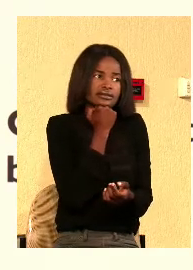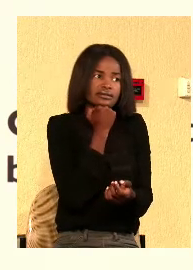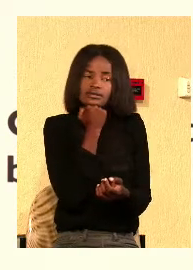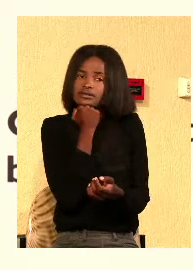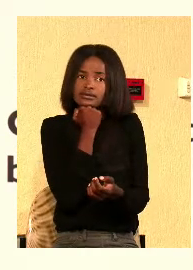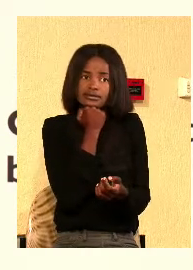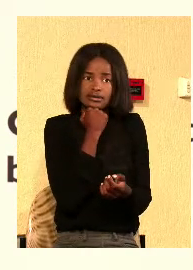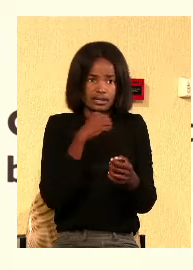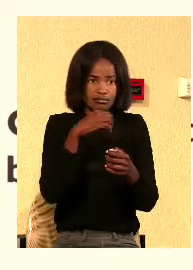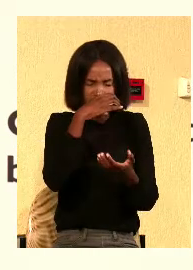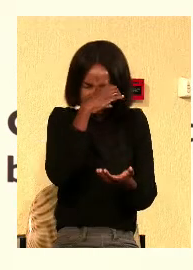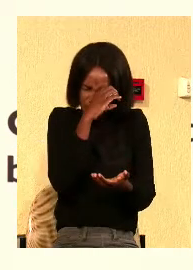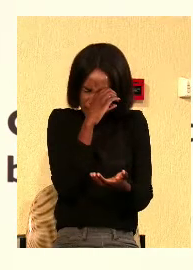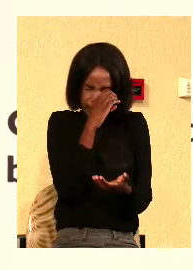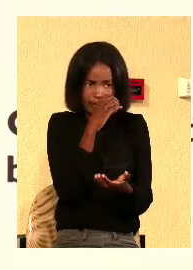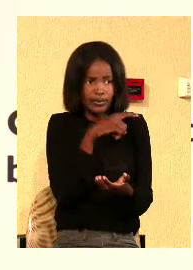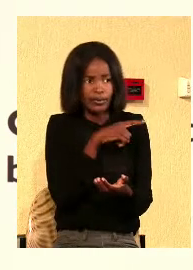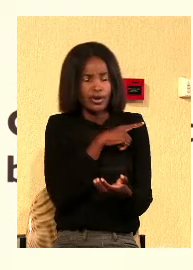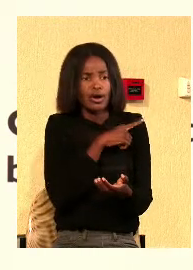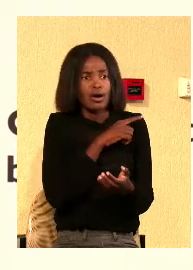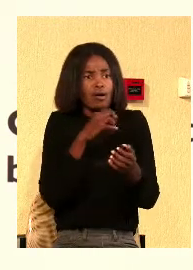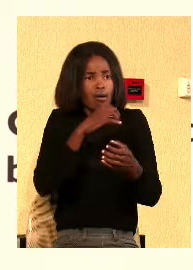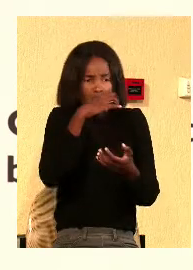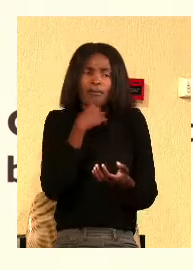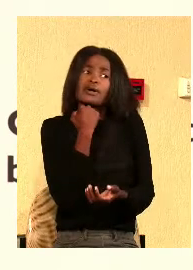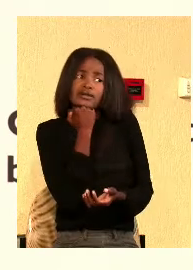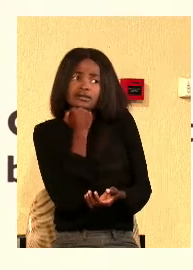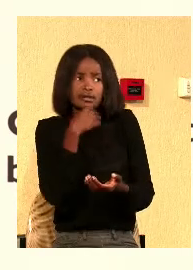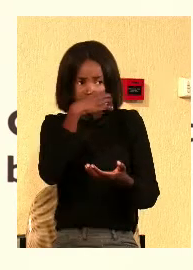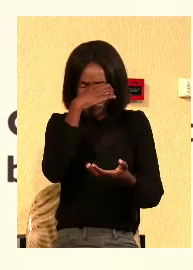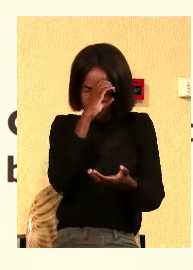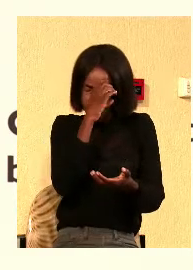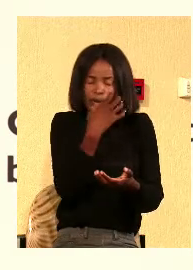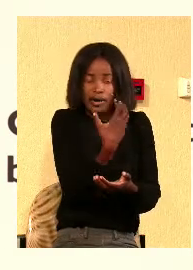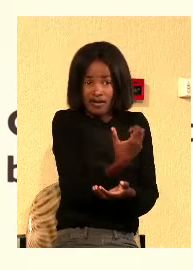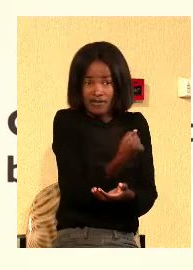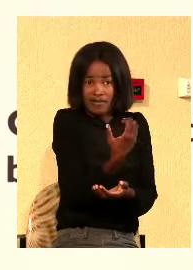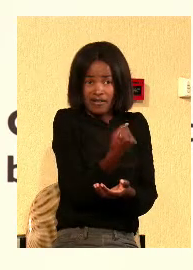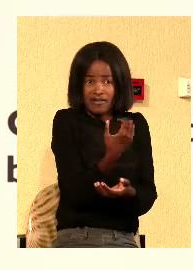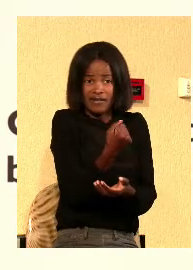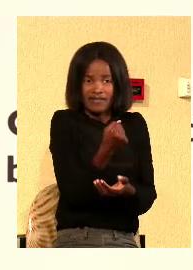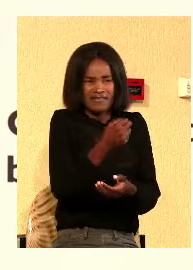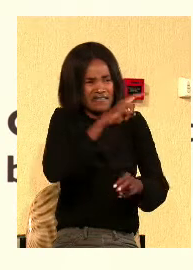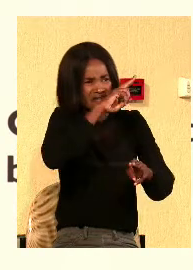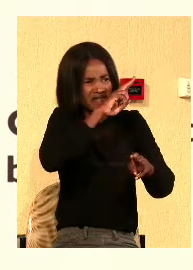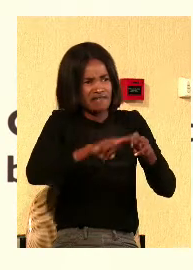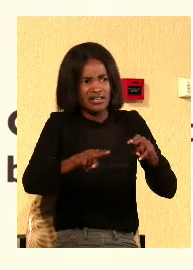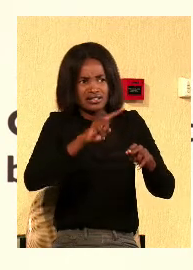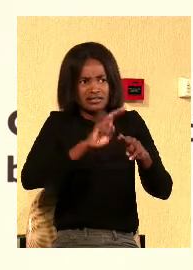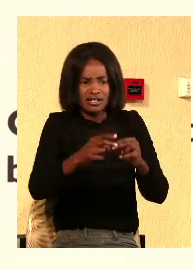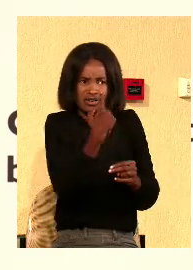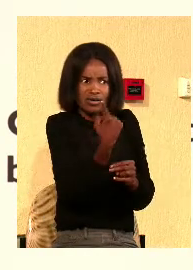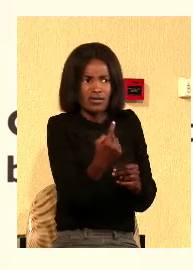because we are ready. There are equipments already in our laboratories which are automated,